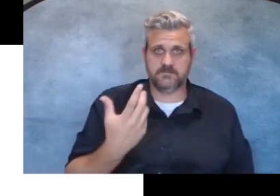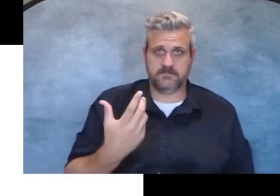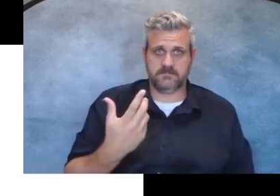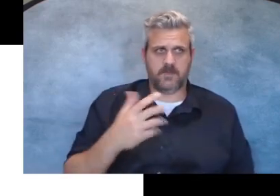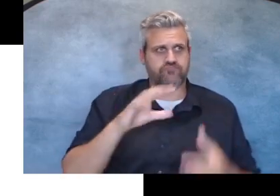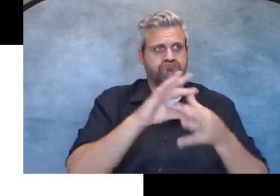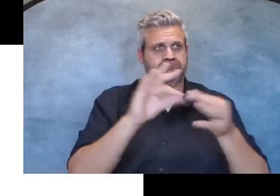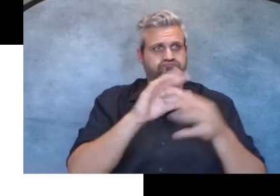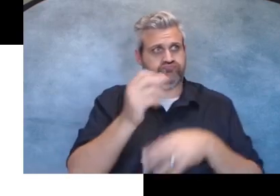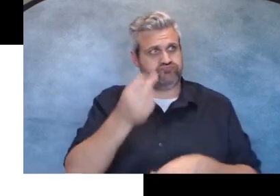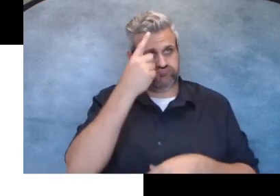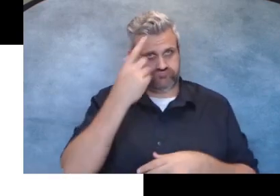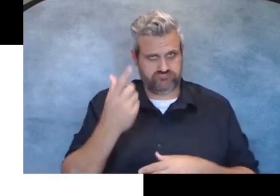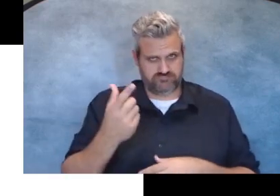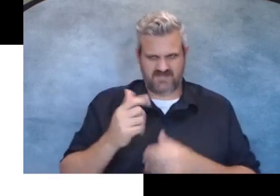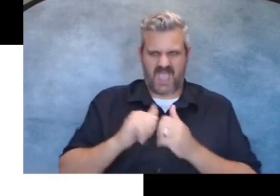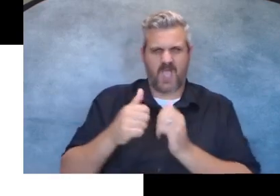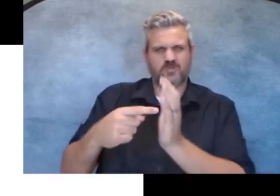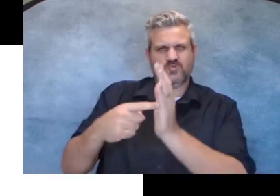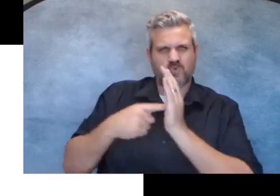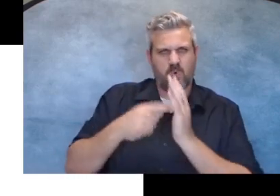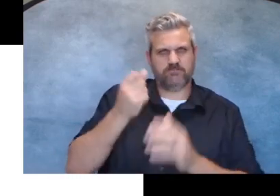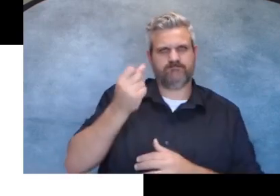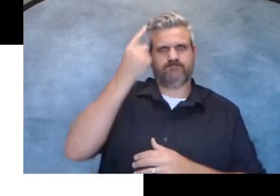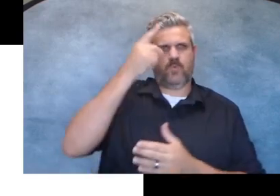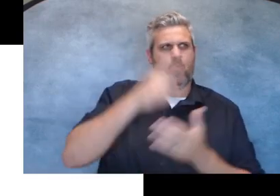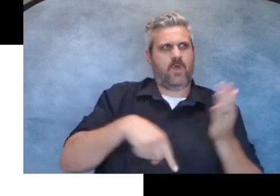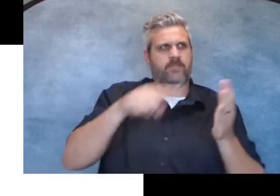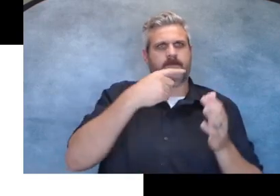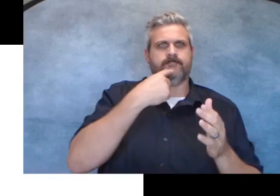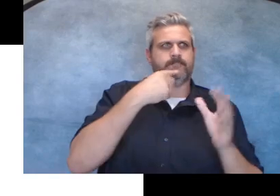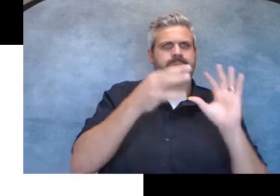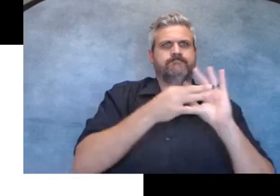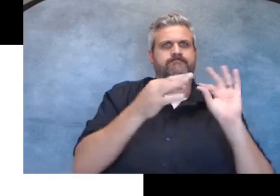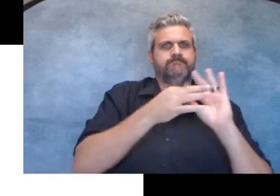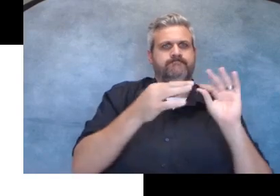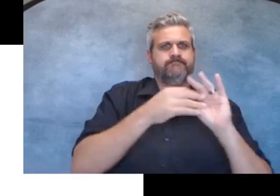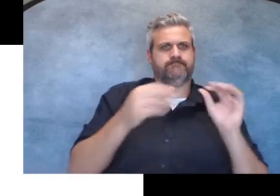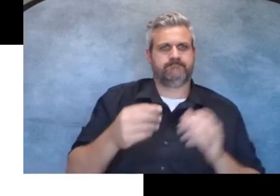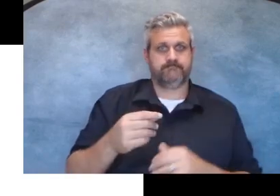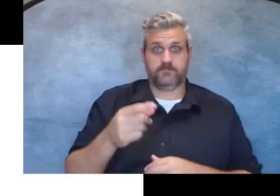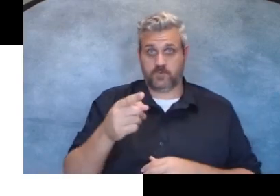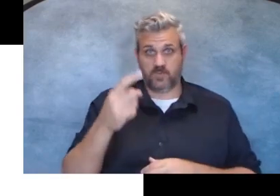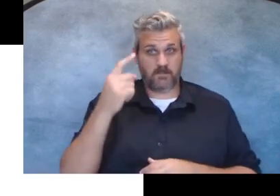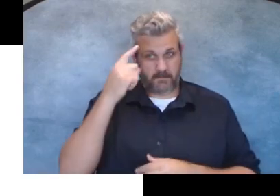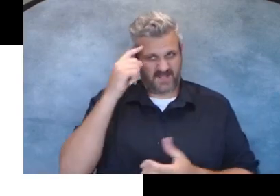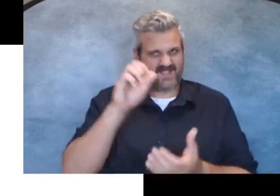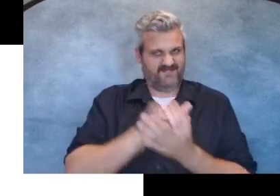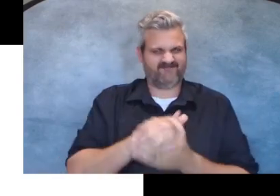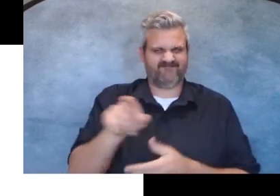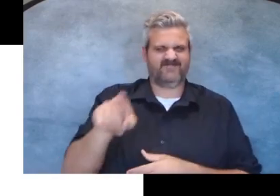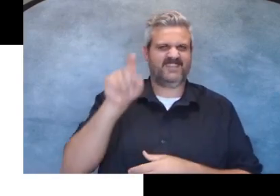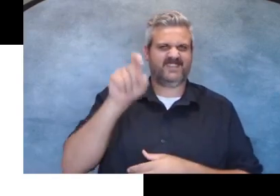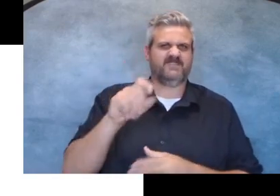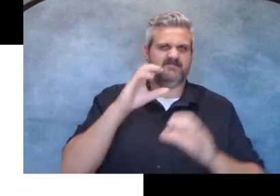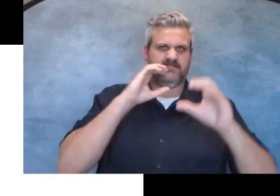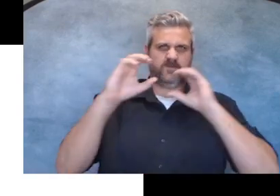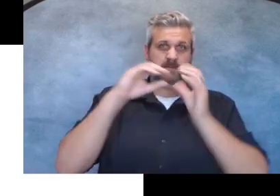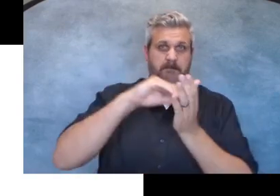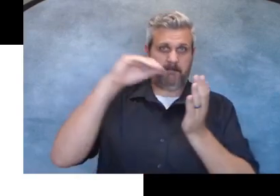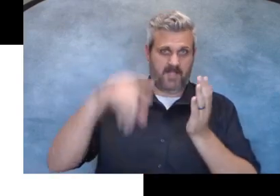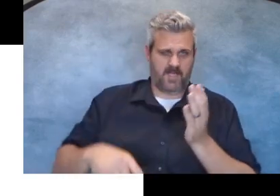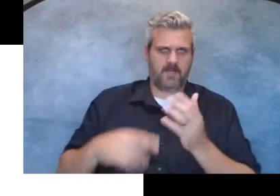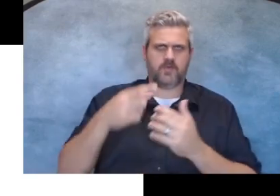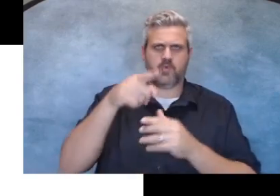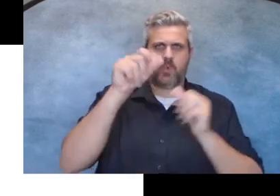said? If so, how do they demonstrate that to you? If you believe your student needs a communication plan, you can help by